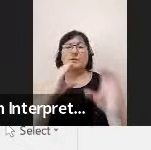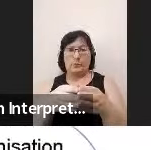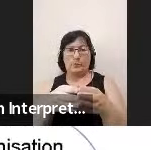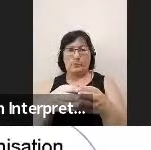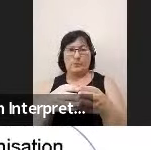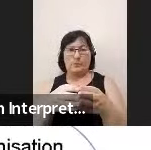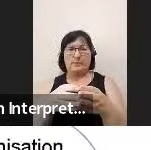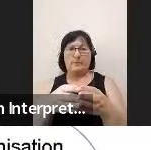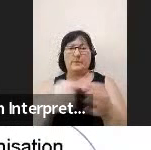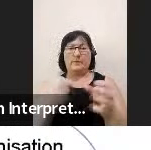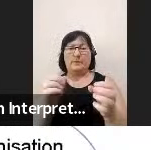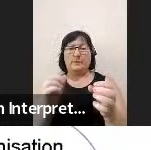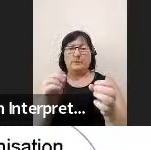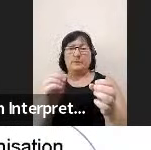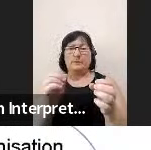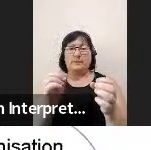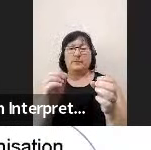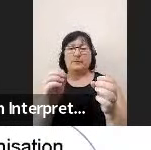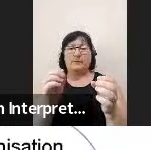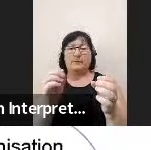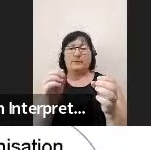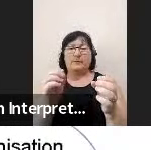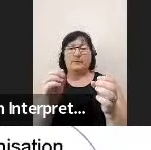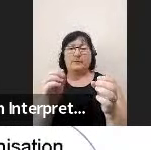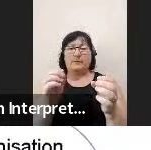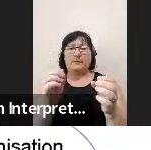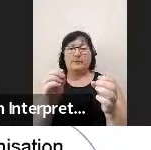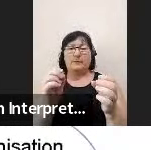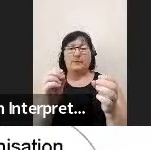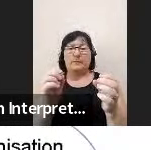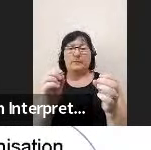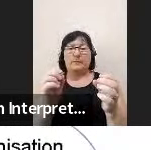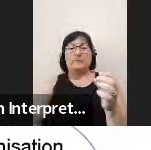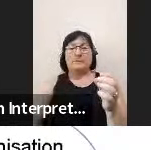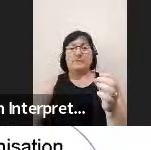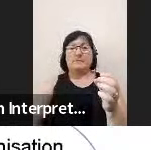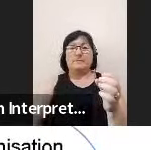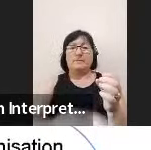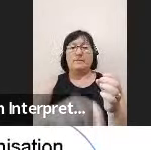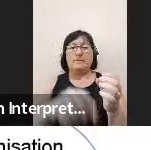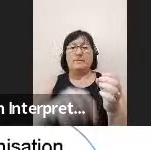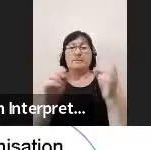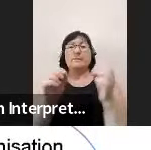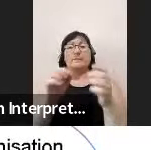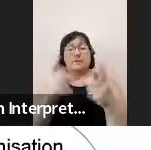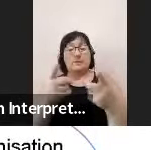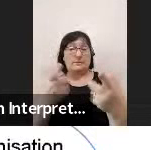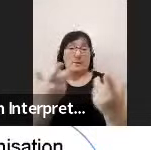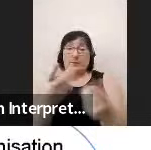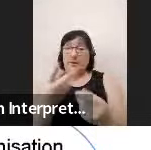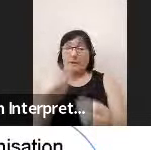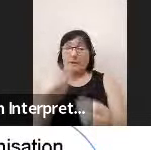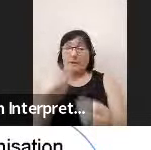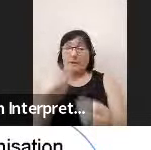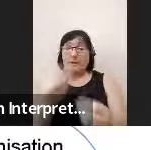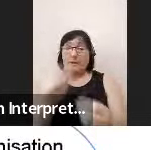questions@sars.gov.za to post any questions that you may have. Thank you, and over to you, Mrs. Bologho.